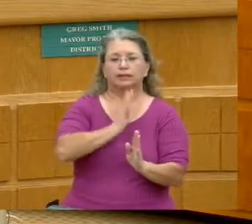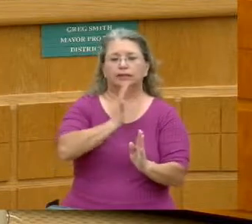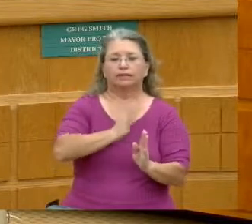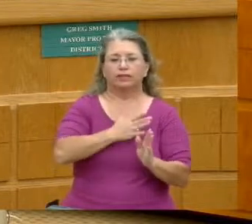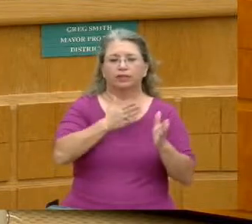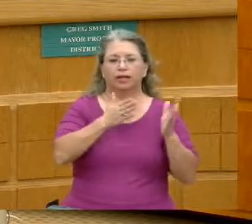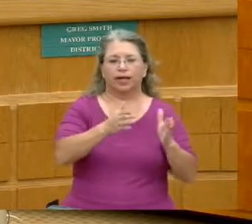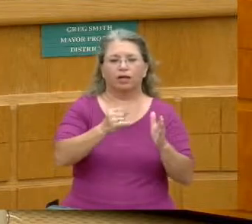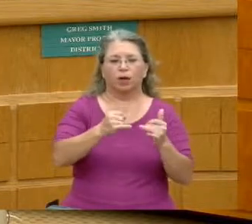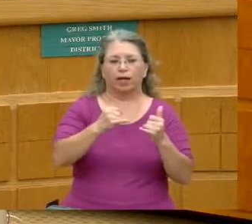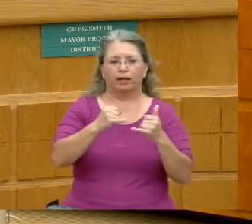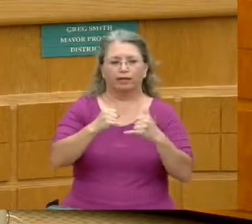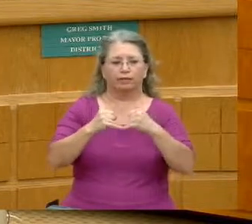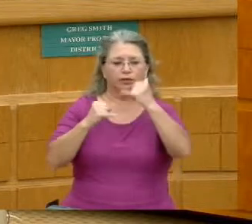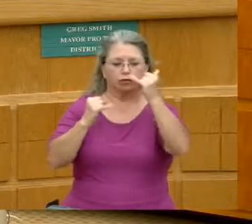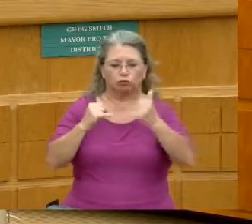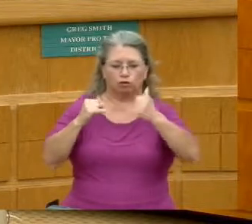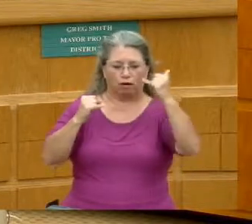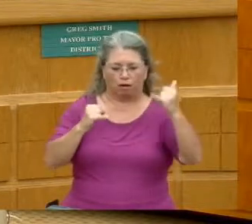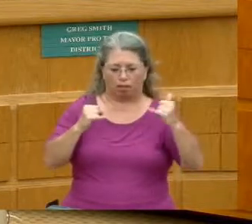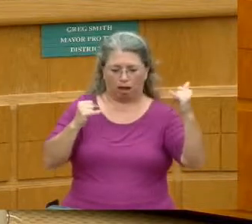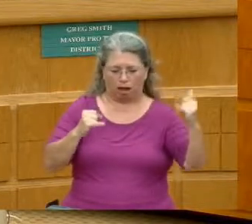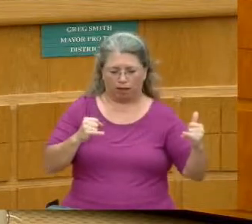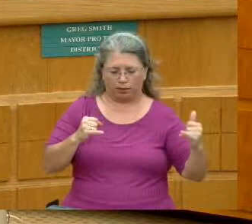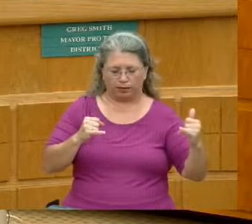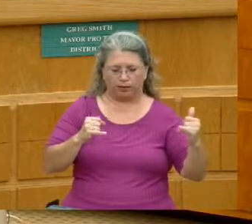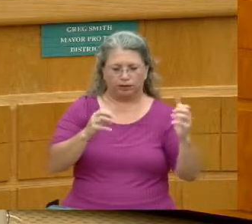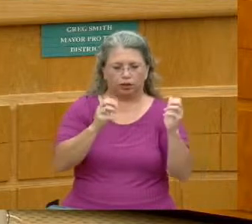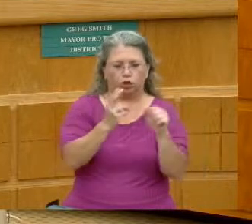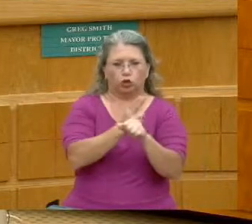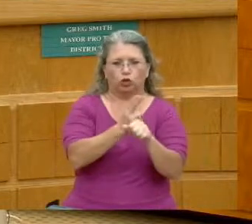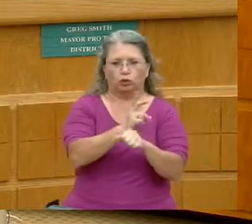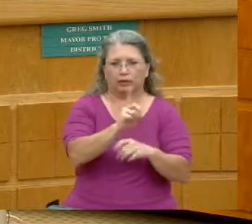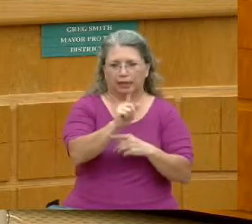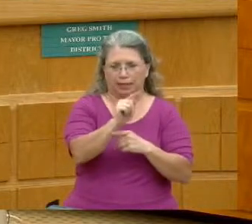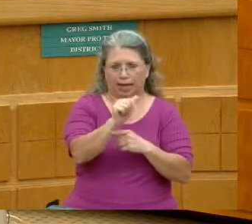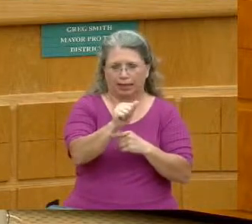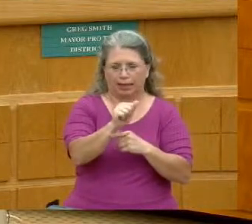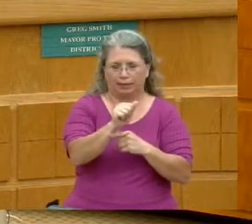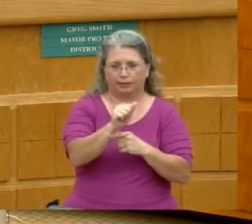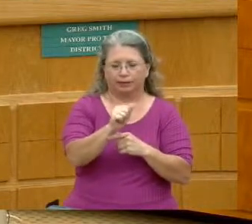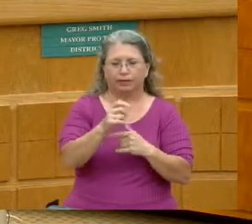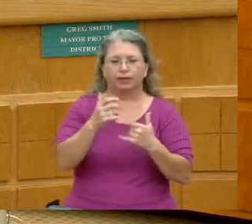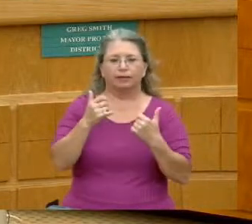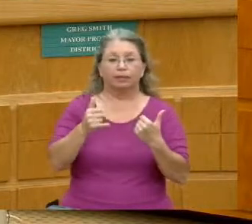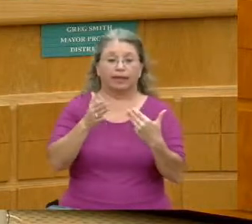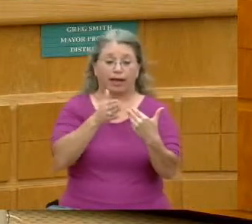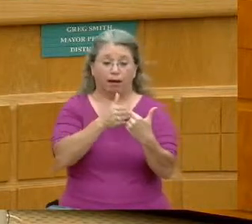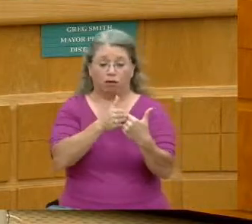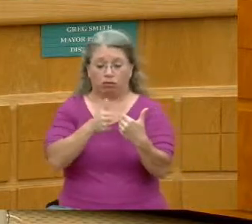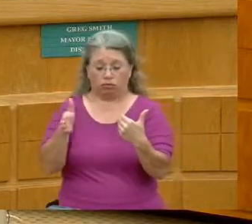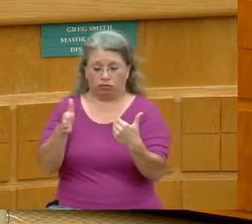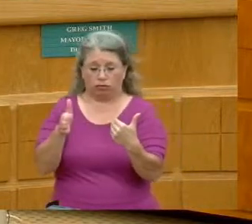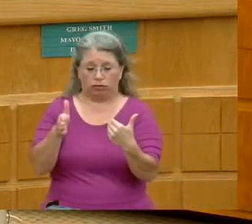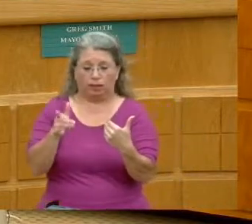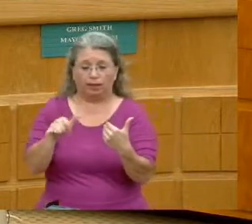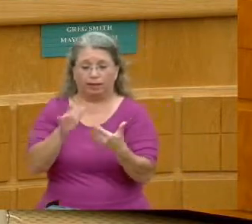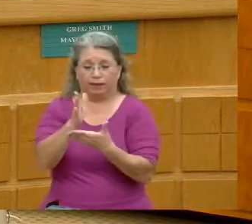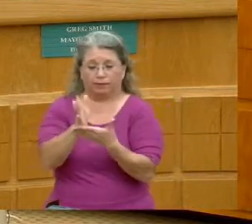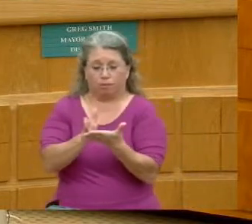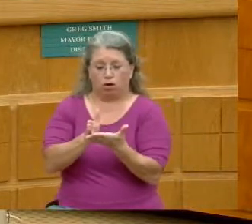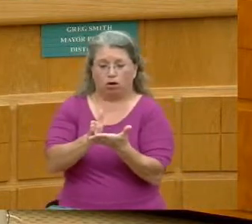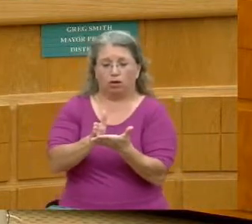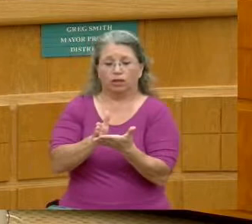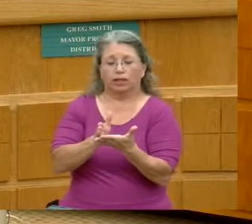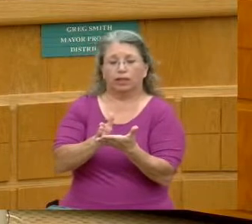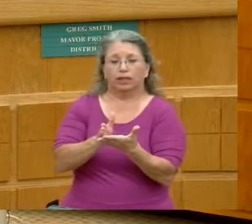of drawing lines through data points. Everything after this point is an uber sophisticated way of drawing lines